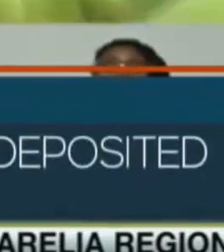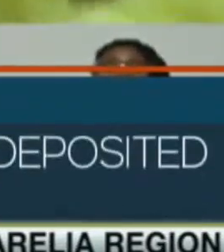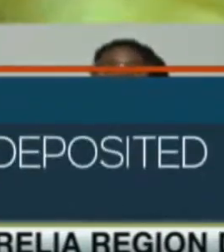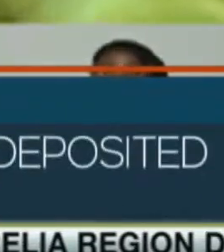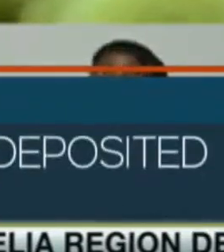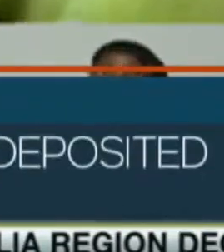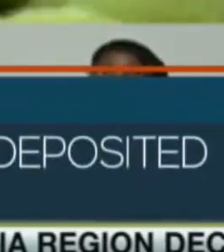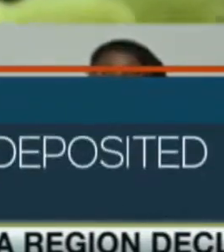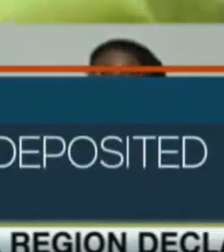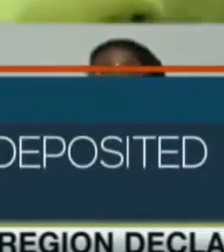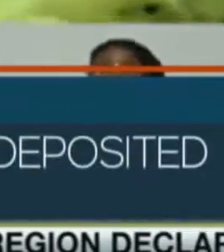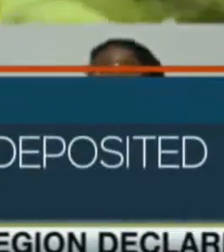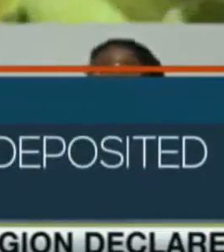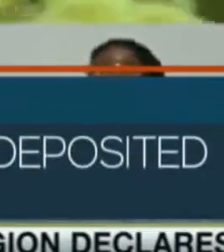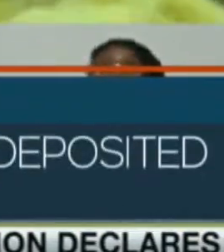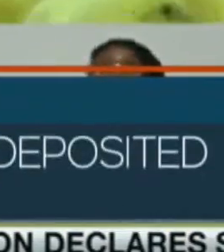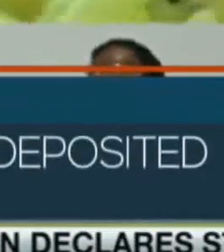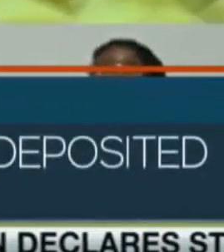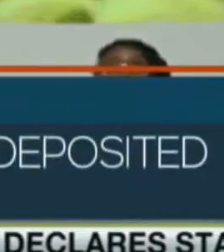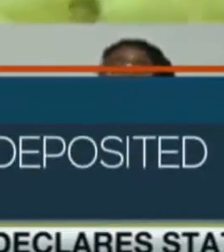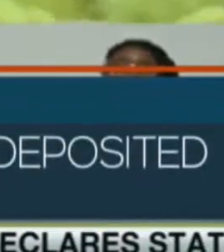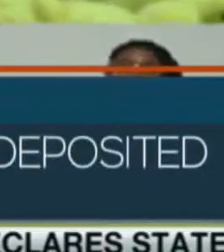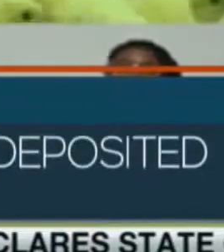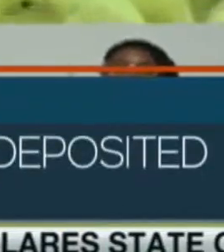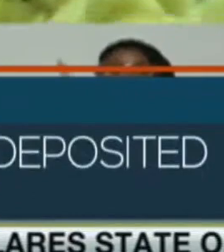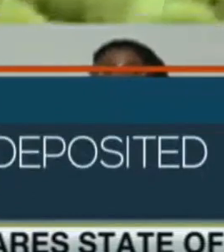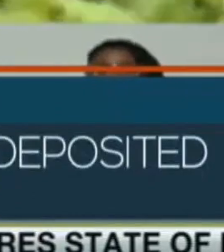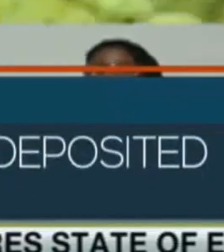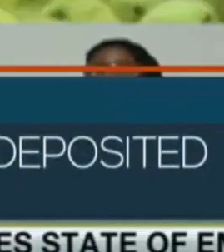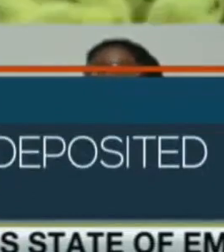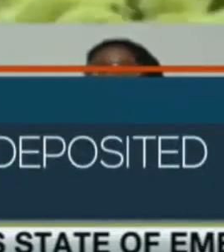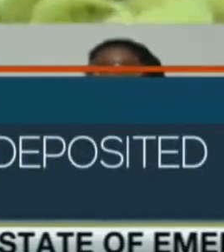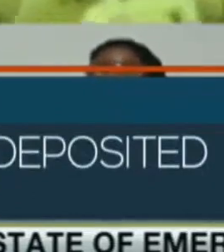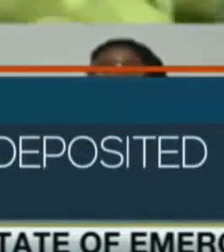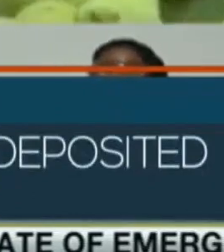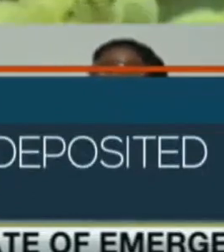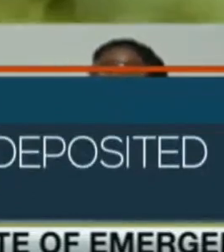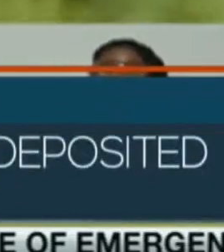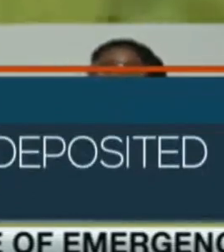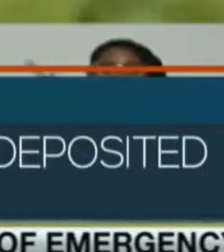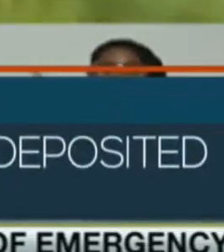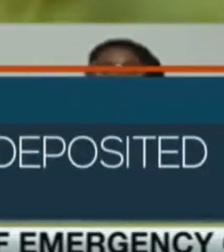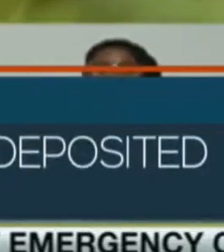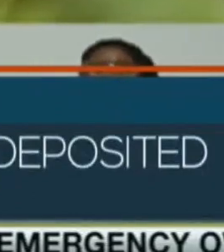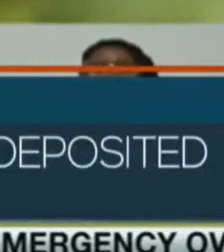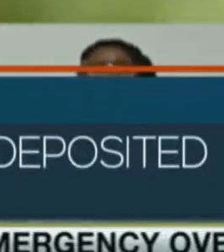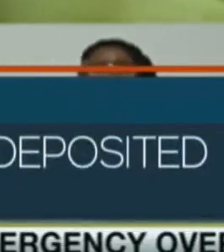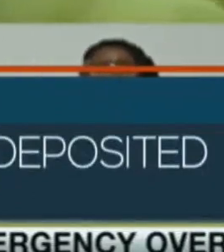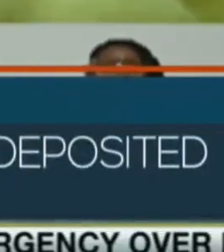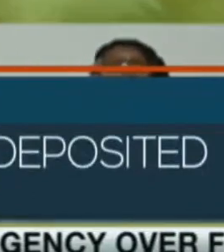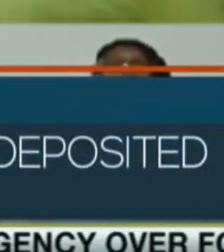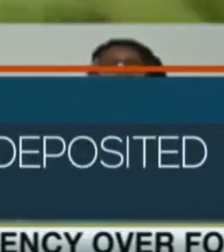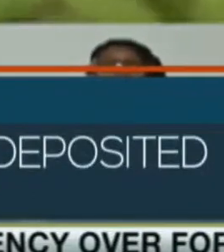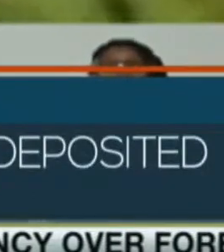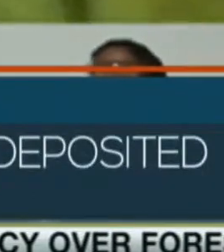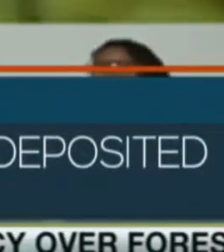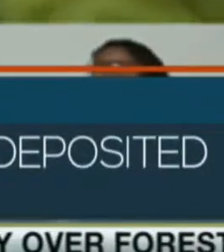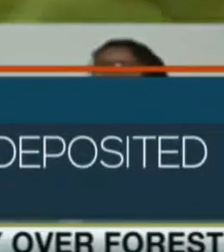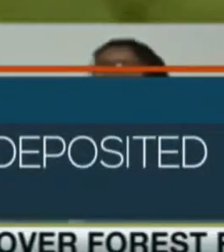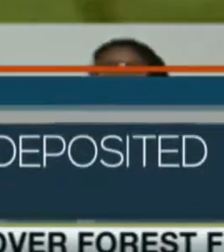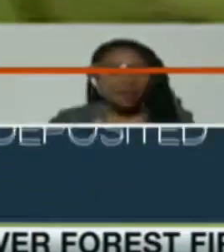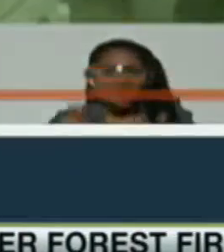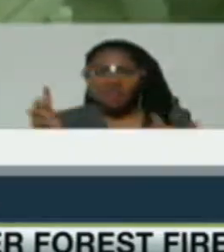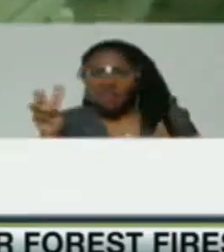not exist in Venezuela. They invent a government of Narnia, of fantasy, to steal our companies, the money, the